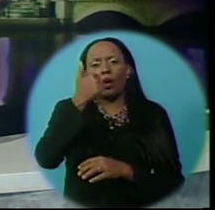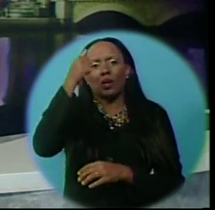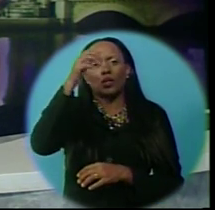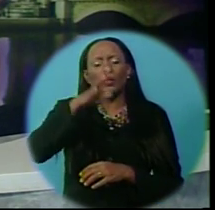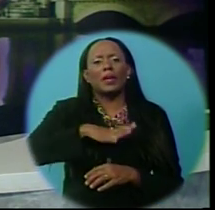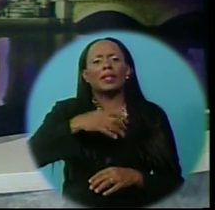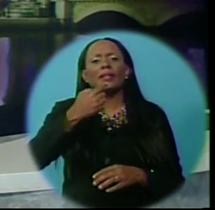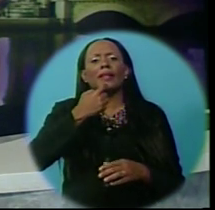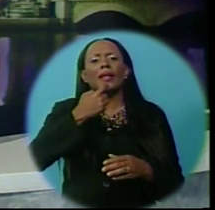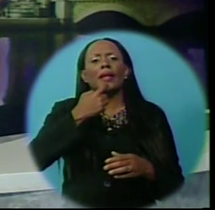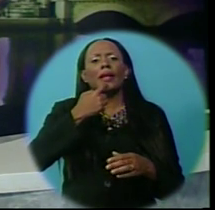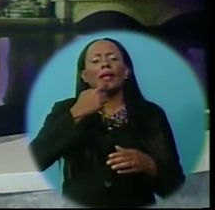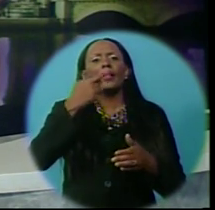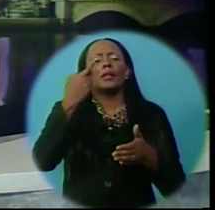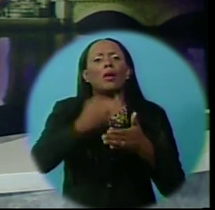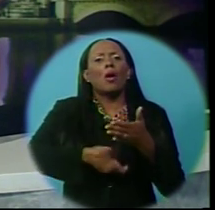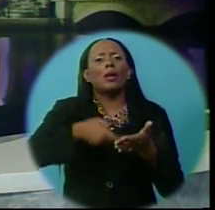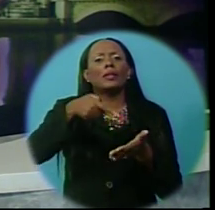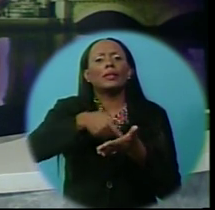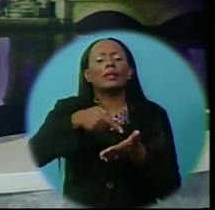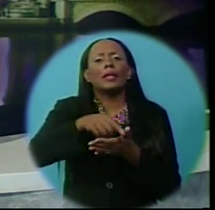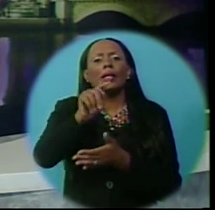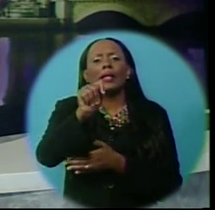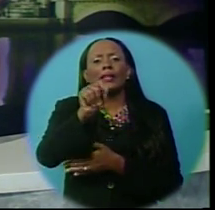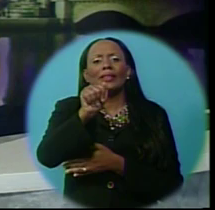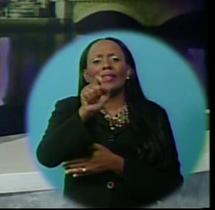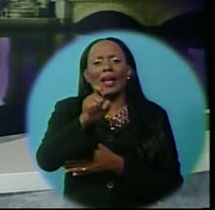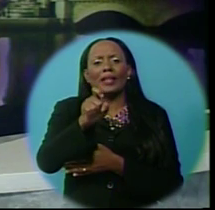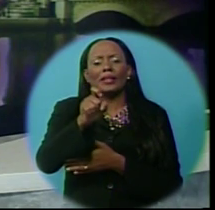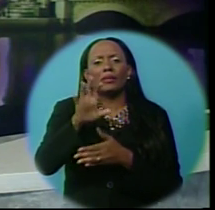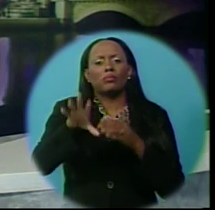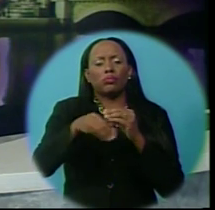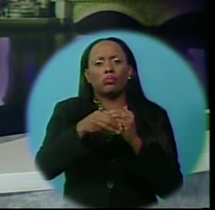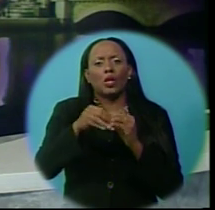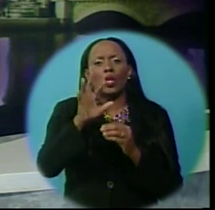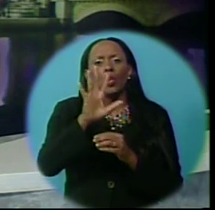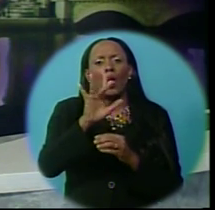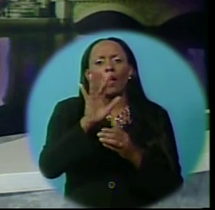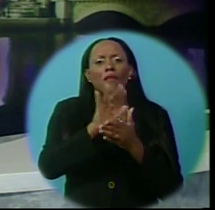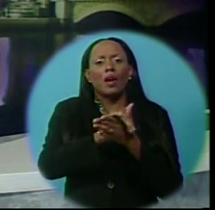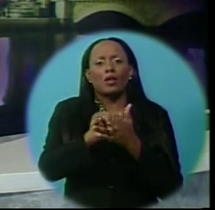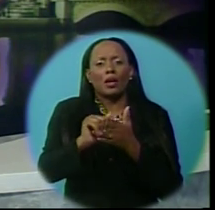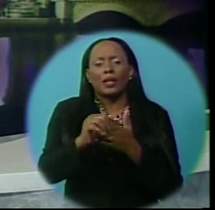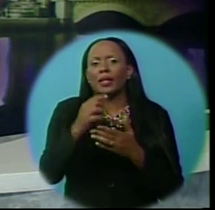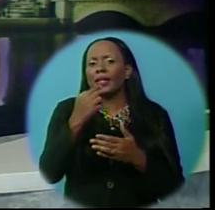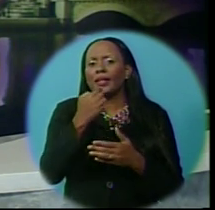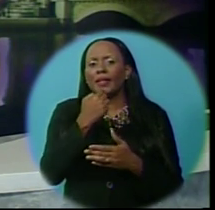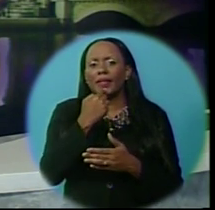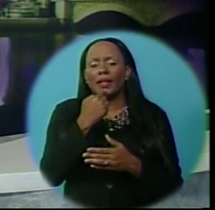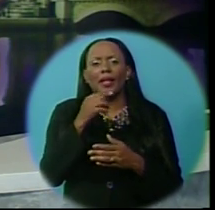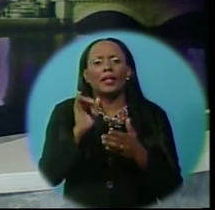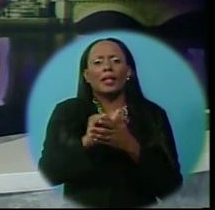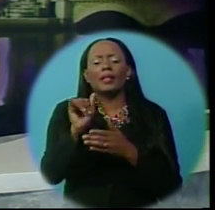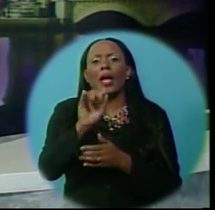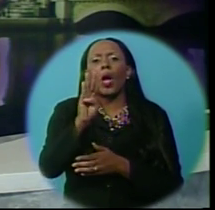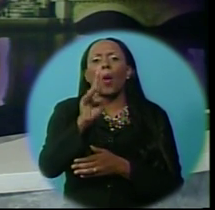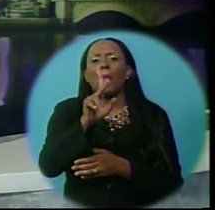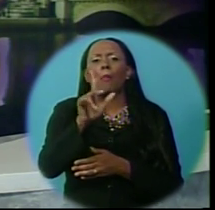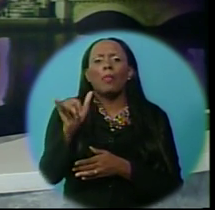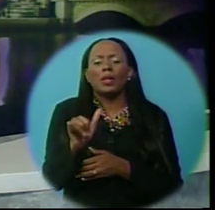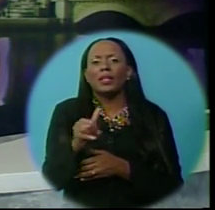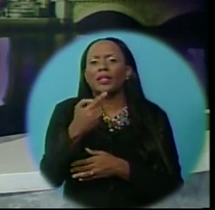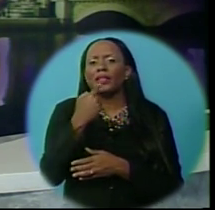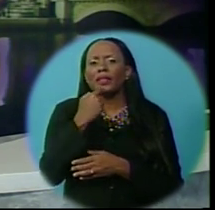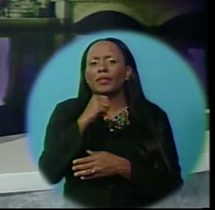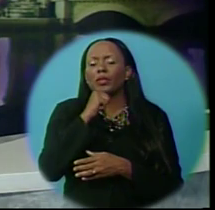Lowe described their action as bullying behavior and had made clear that measures are being put in place to address any fallout